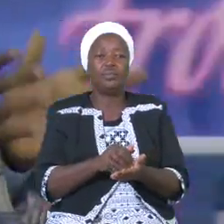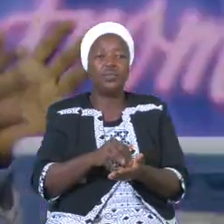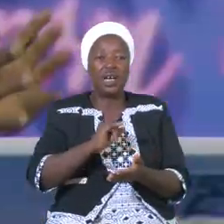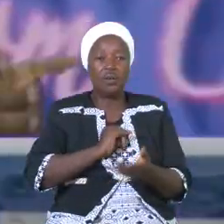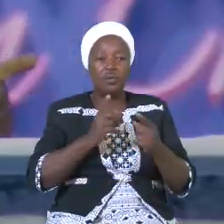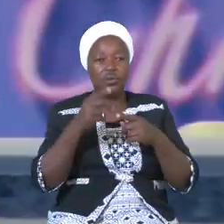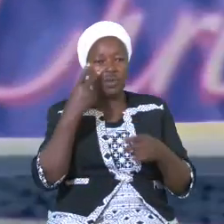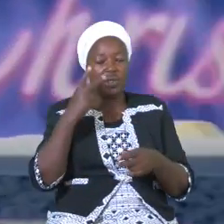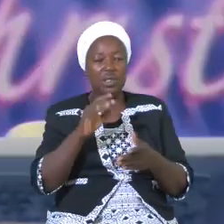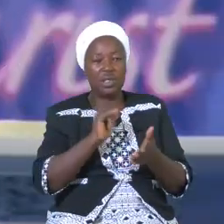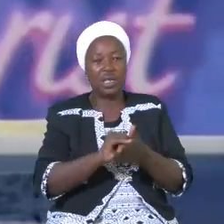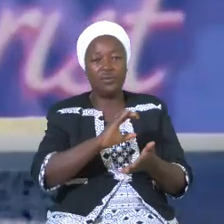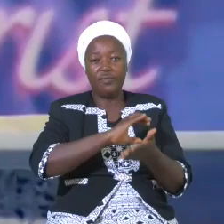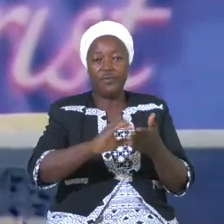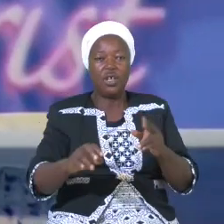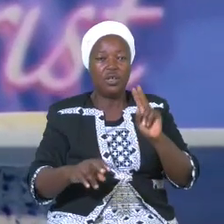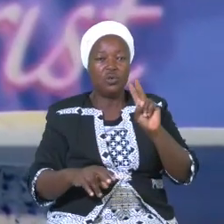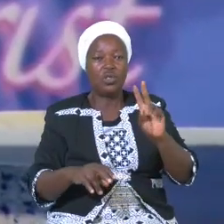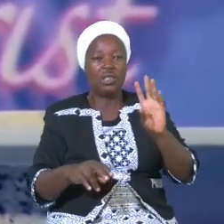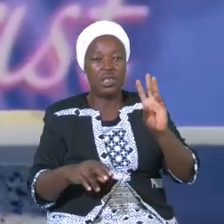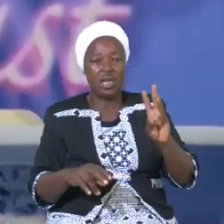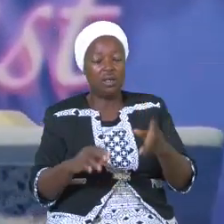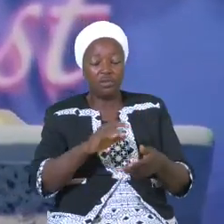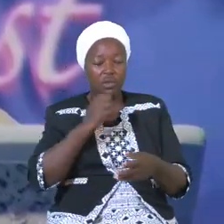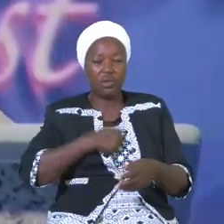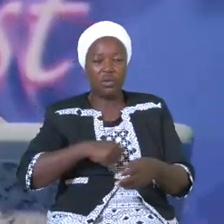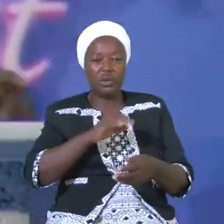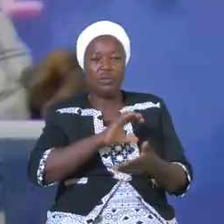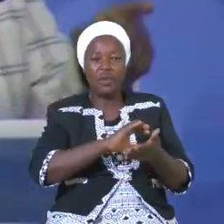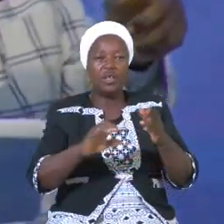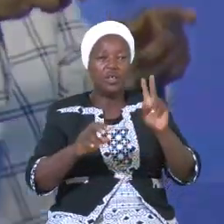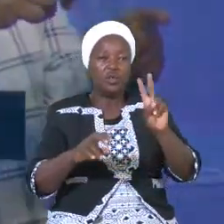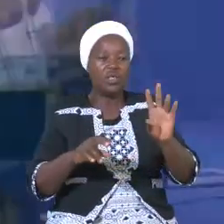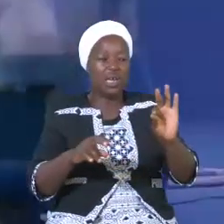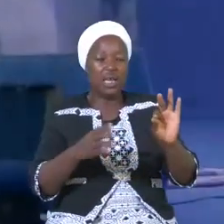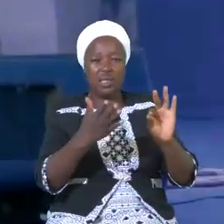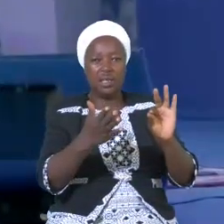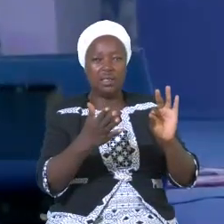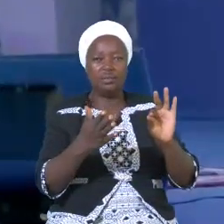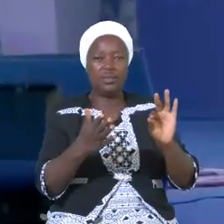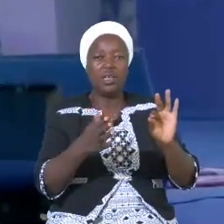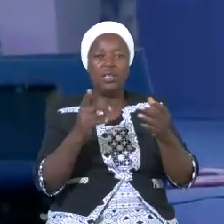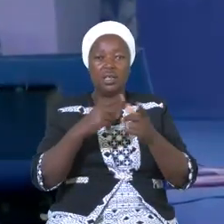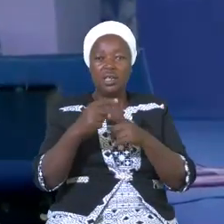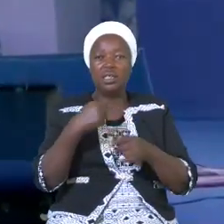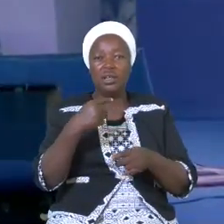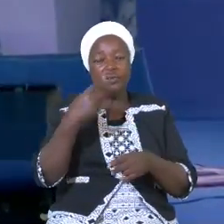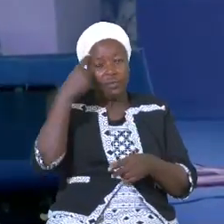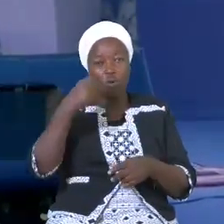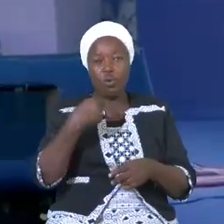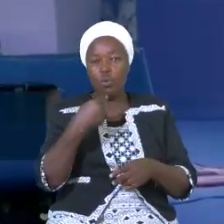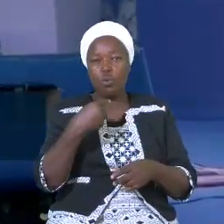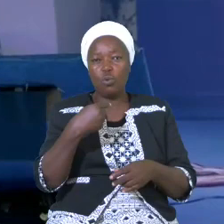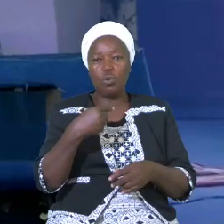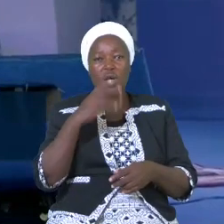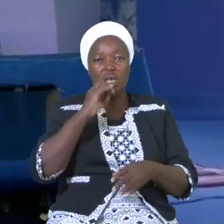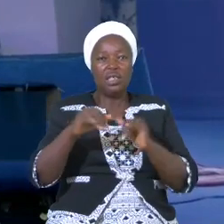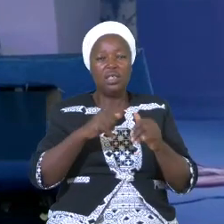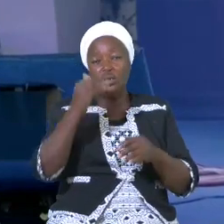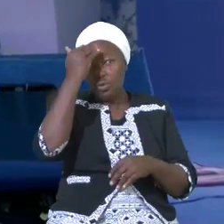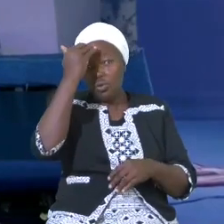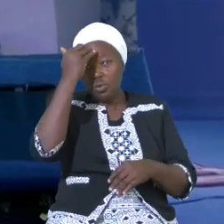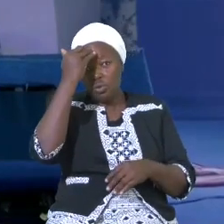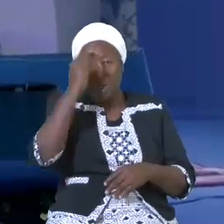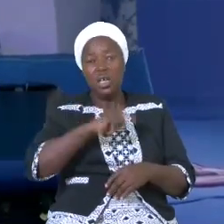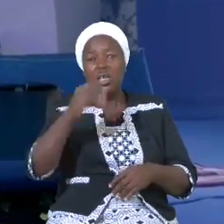verse 29 verse 29 there it says for whom he did for no he knew